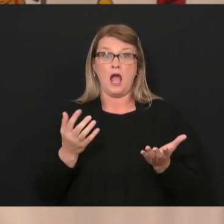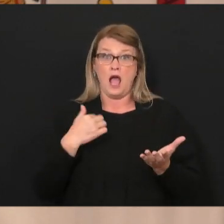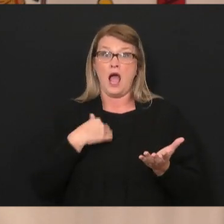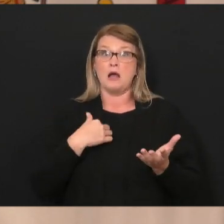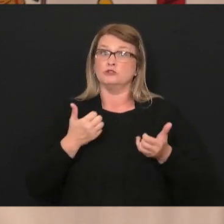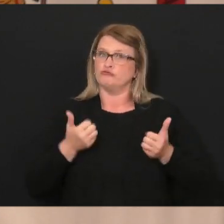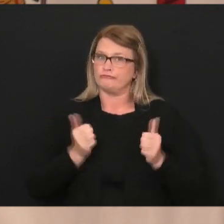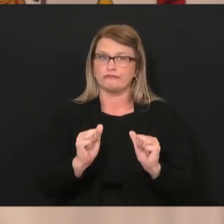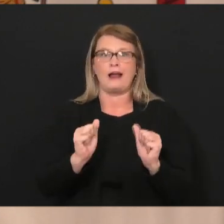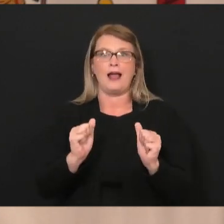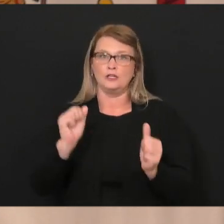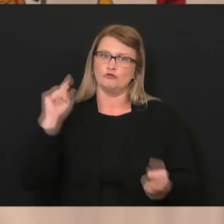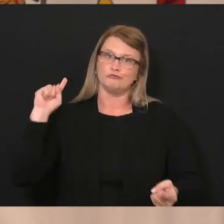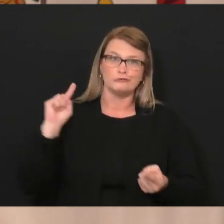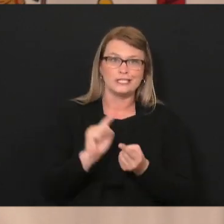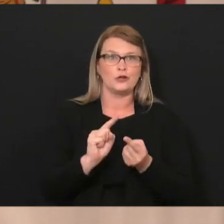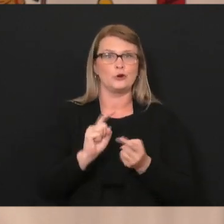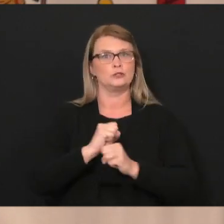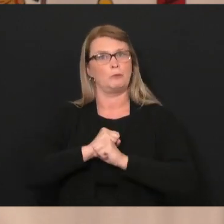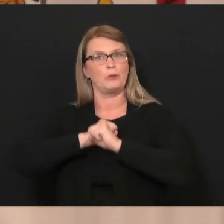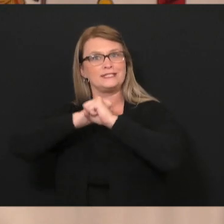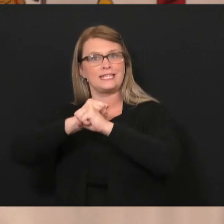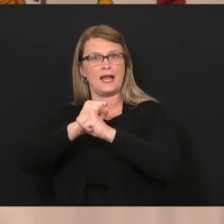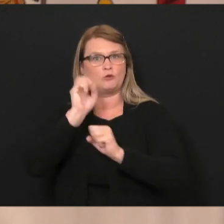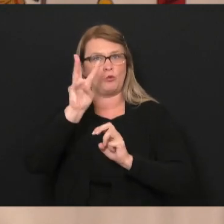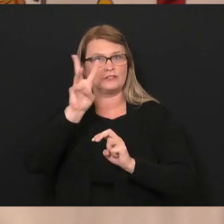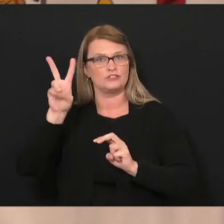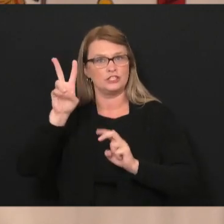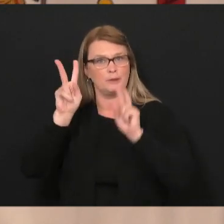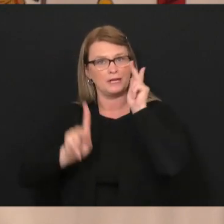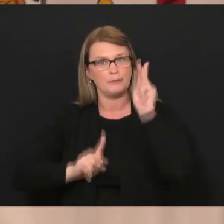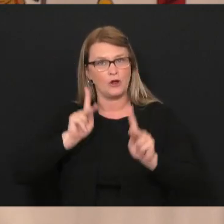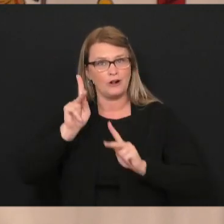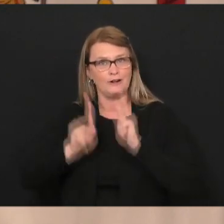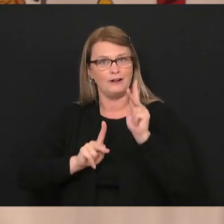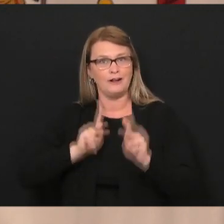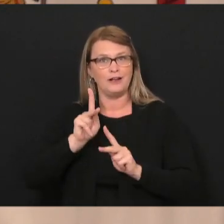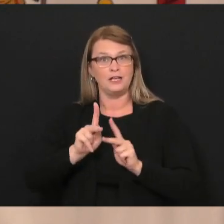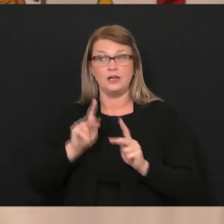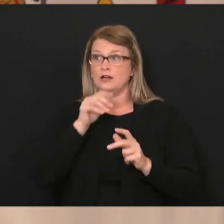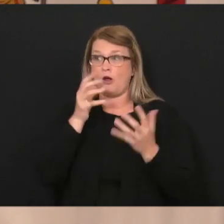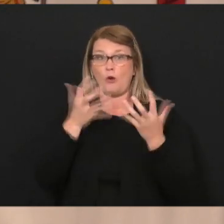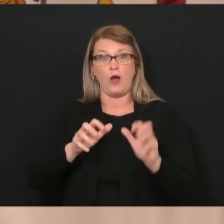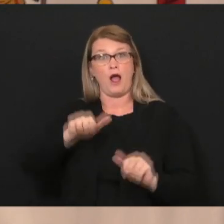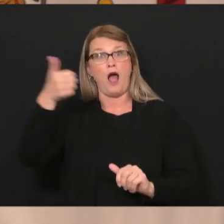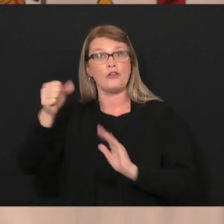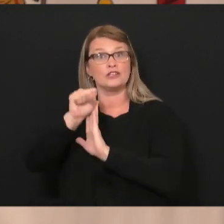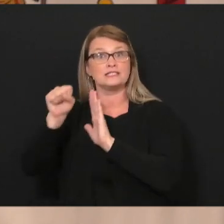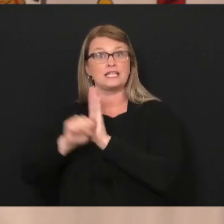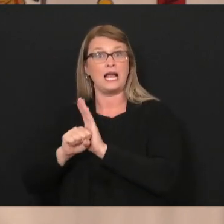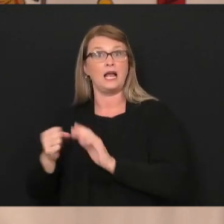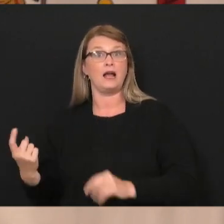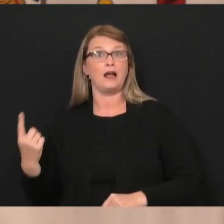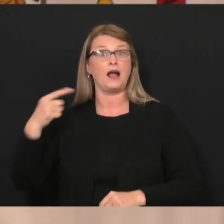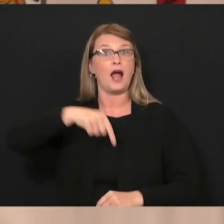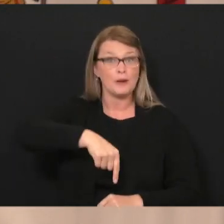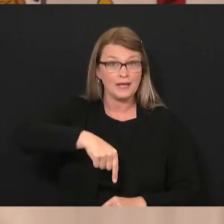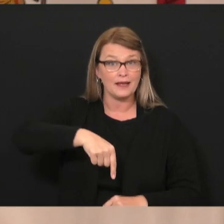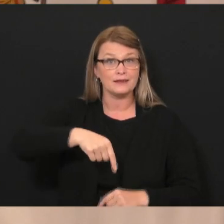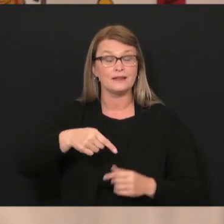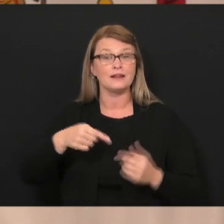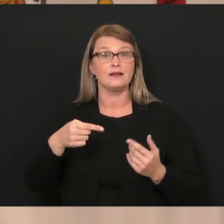effort to try to protect us as West Virginians from someone coming in from another state and